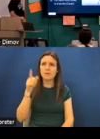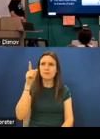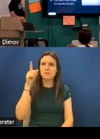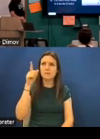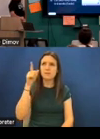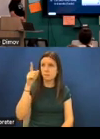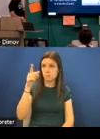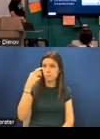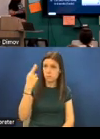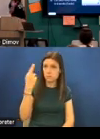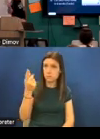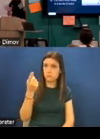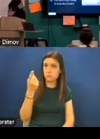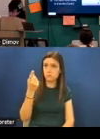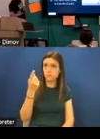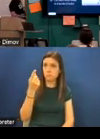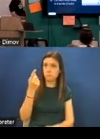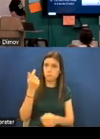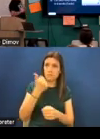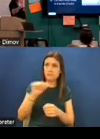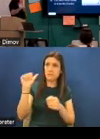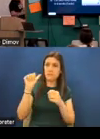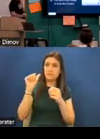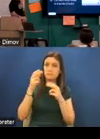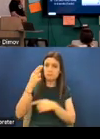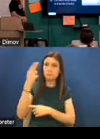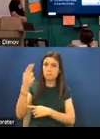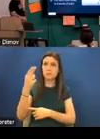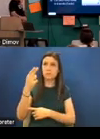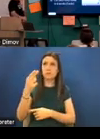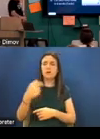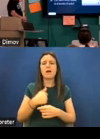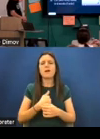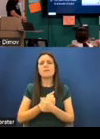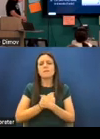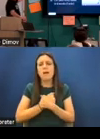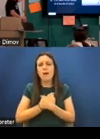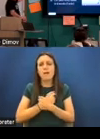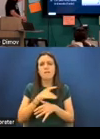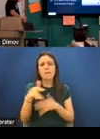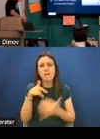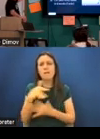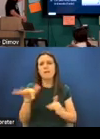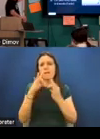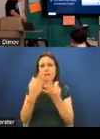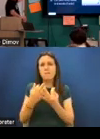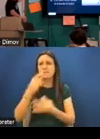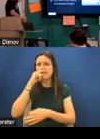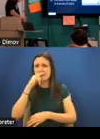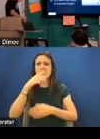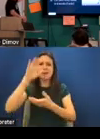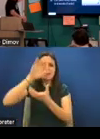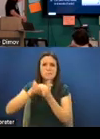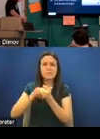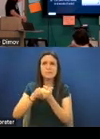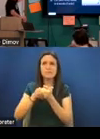Any reasoning behind that? Any history behind that you want to explain, or it is what it is? I love spending time with my family, my husband, my kids. So that